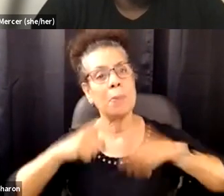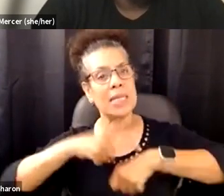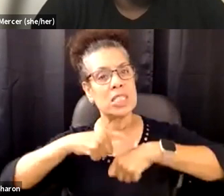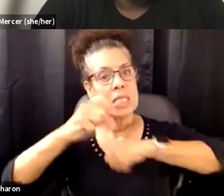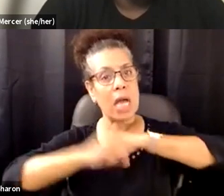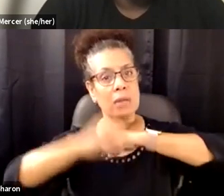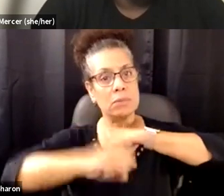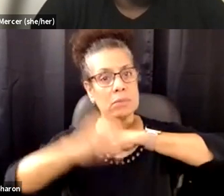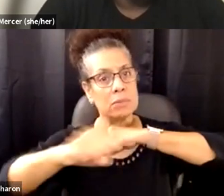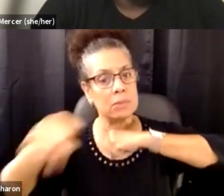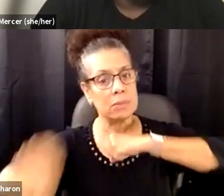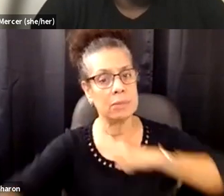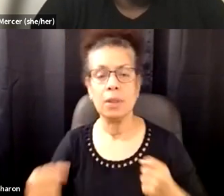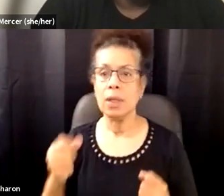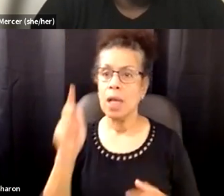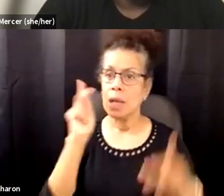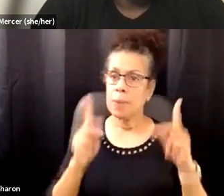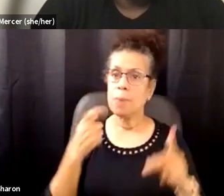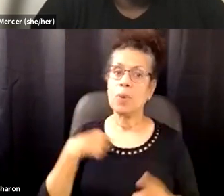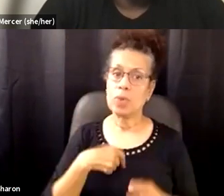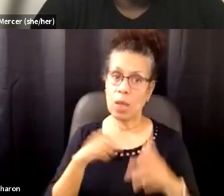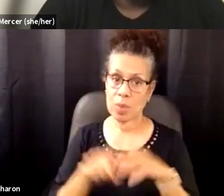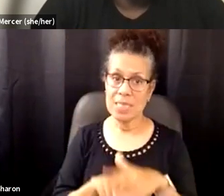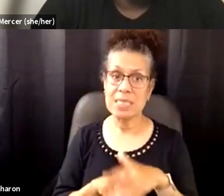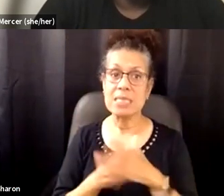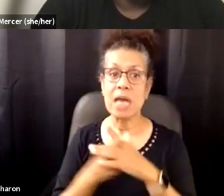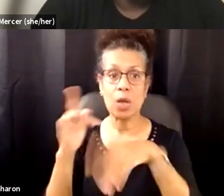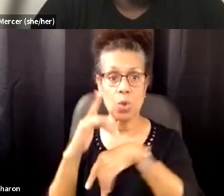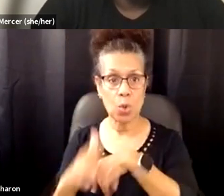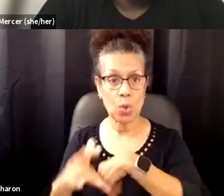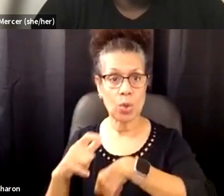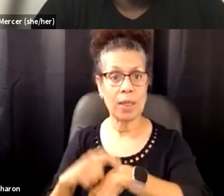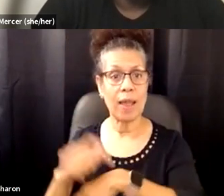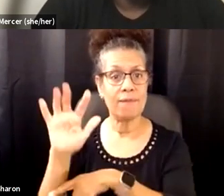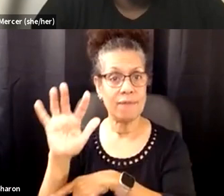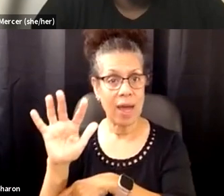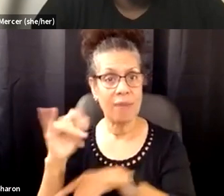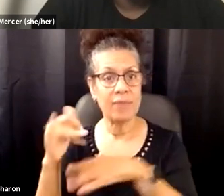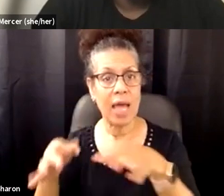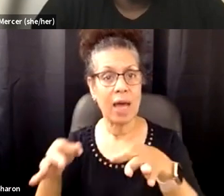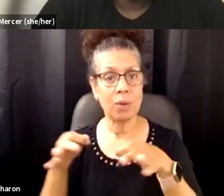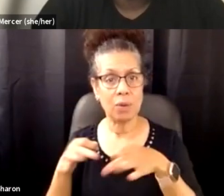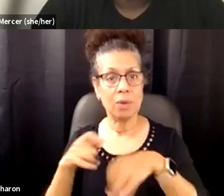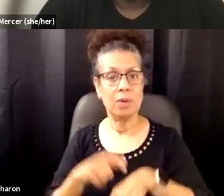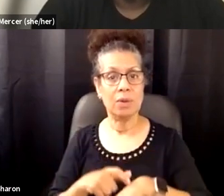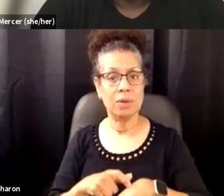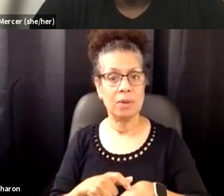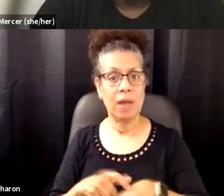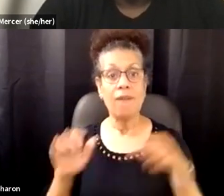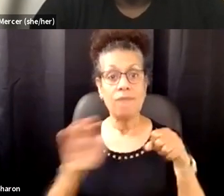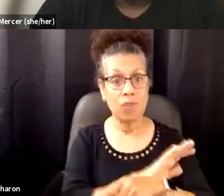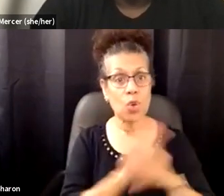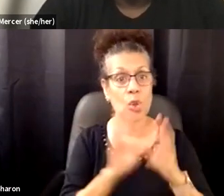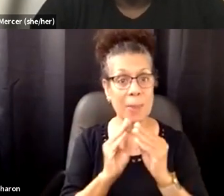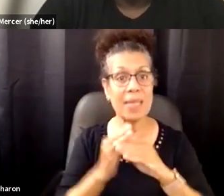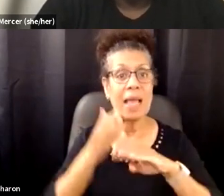idea that people that we are starting very early um you know with a full day meeting a full meeting after